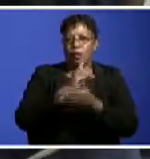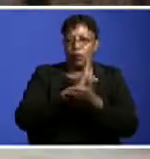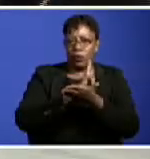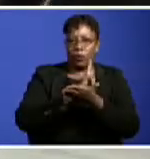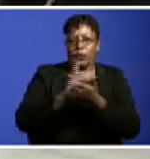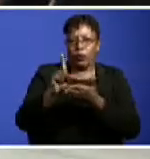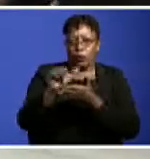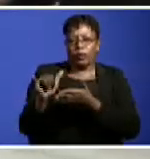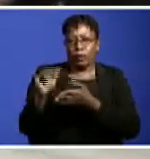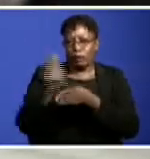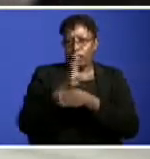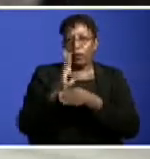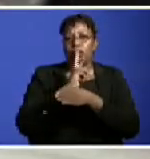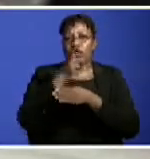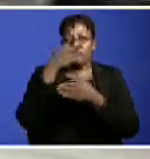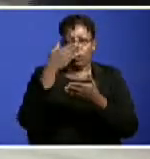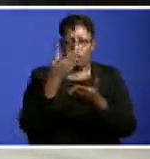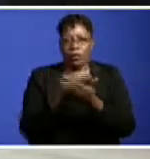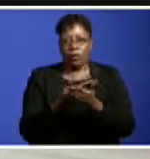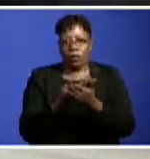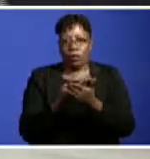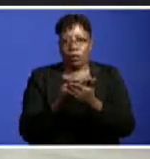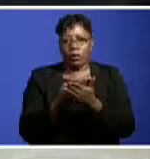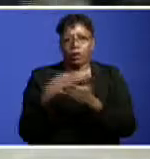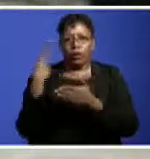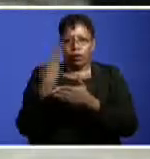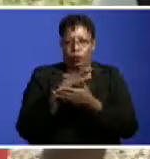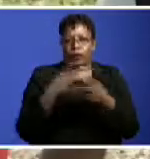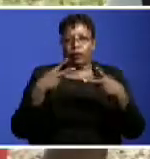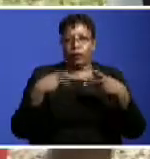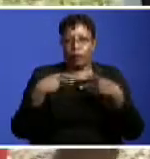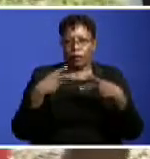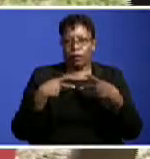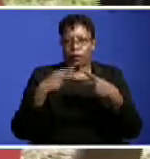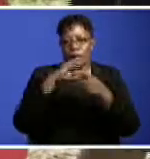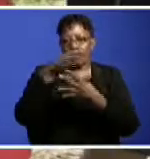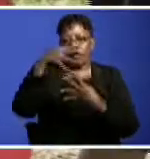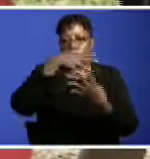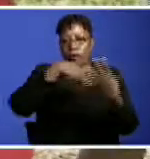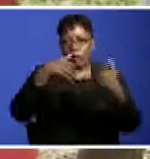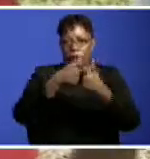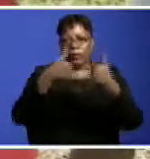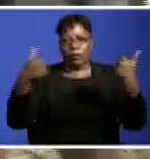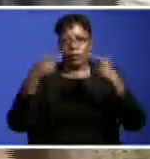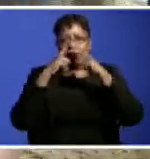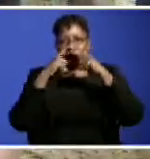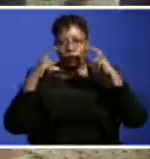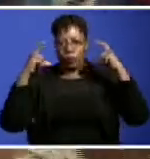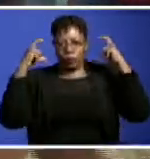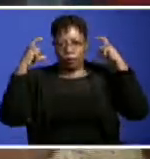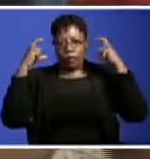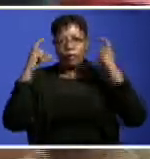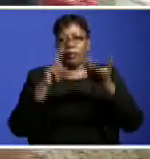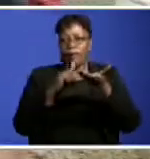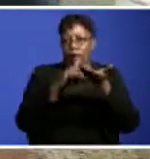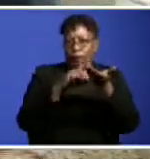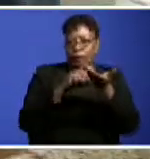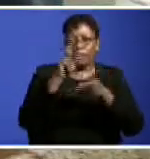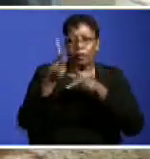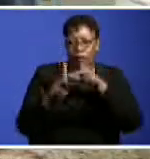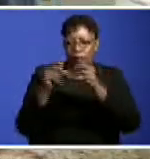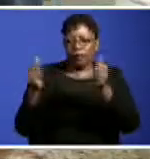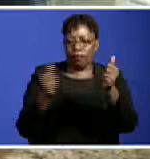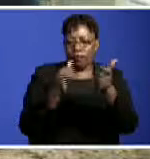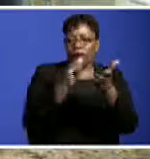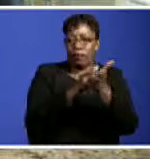honestly, business has been pretty good. Once we've enforced our social distancing, wearing of masks, sanitizing, people follow